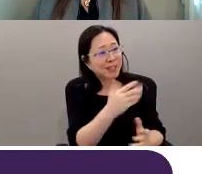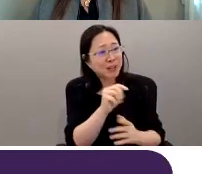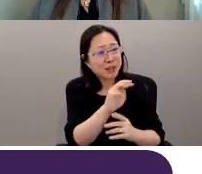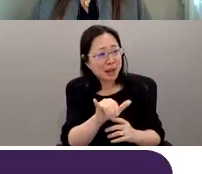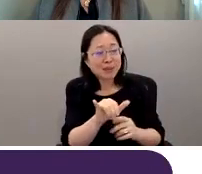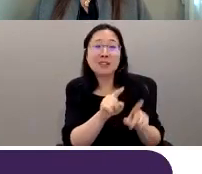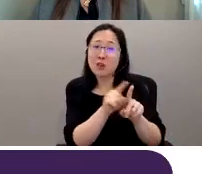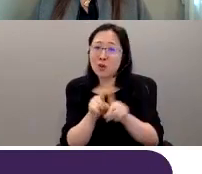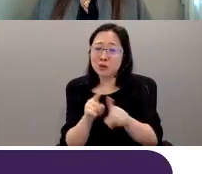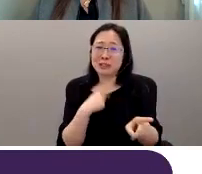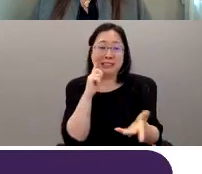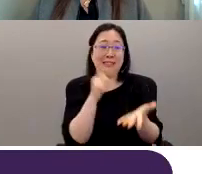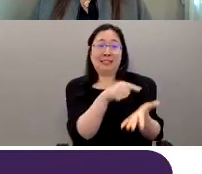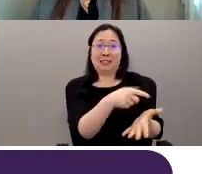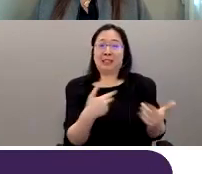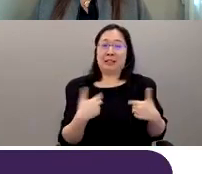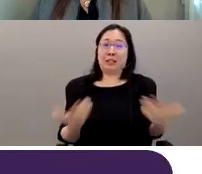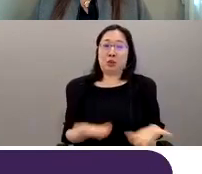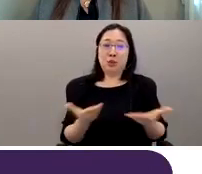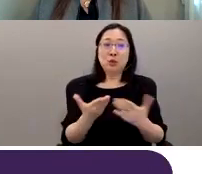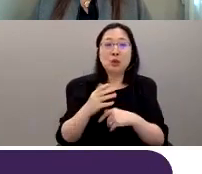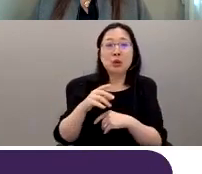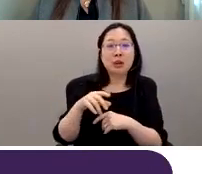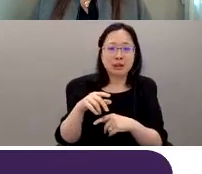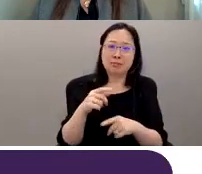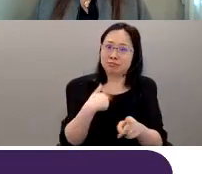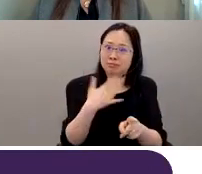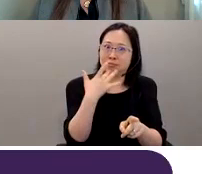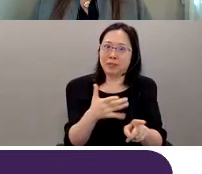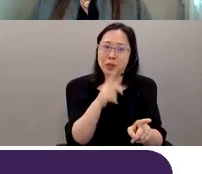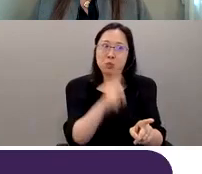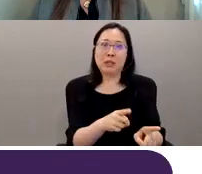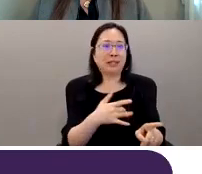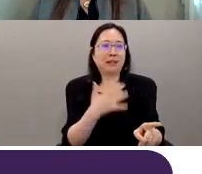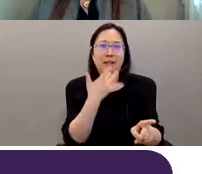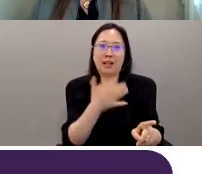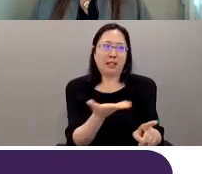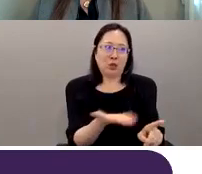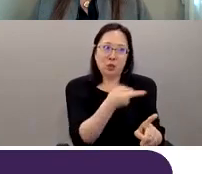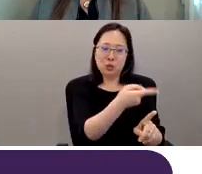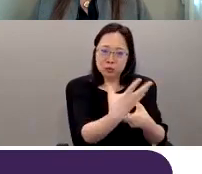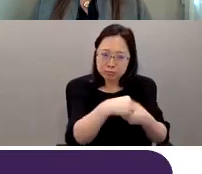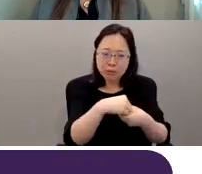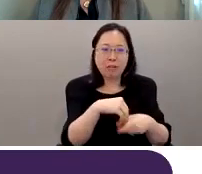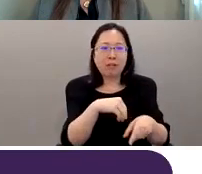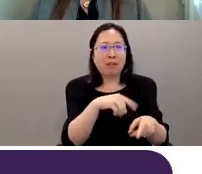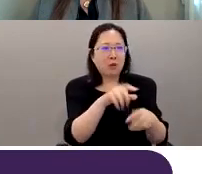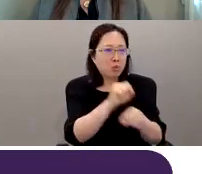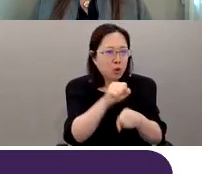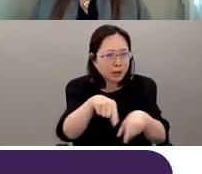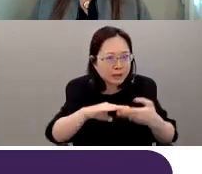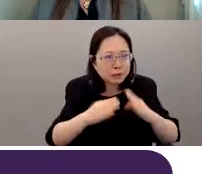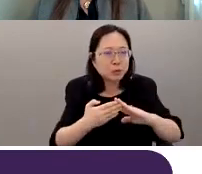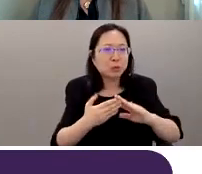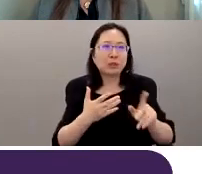speaking personally as a resident of City of Port the Lakes, we are lucky, truly lucky to have you working in our community and